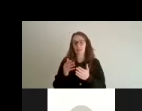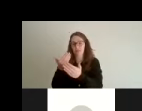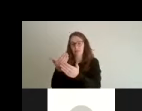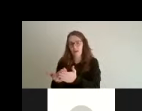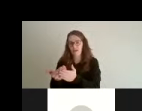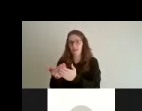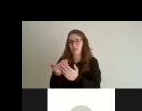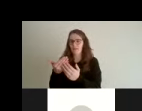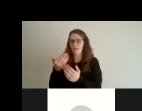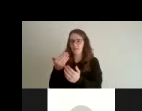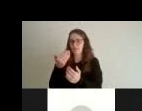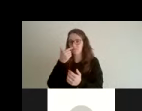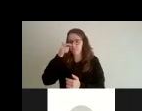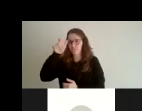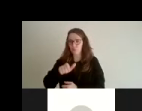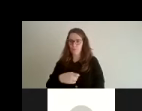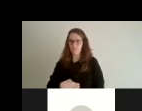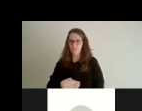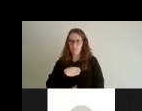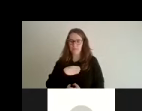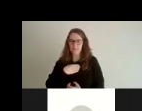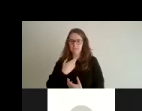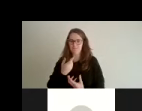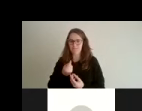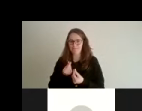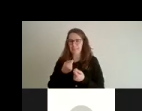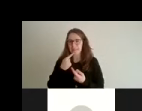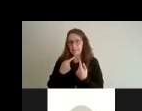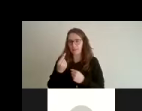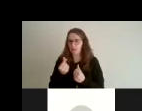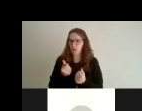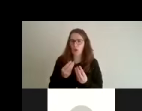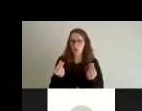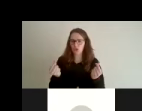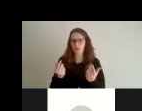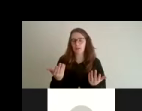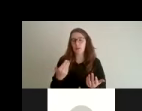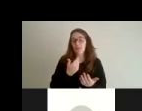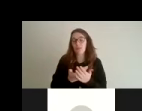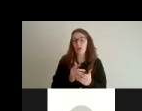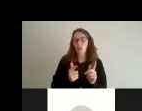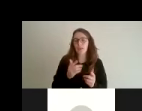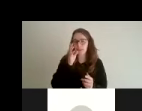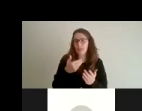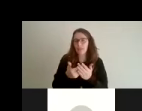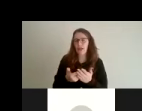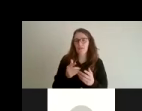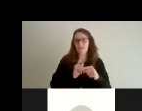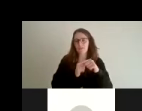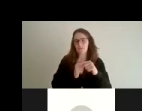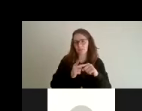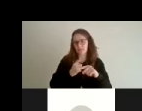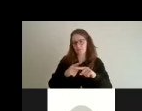especially of the people who feel that they're exposed to inequalities. And therefore, we have to improve diversity, and that will benefit